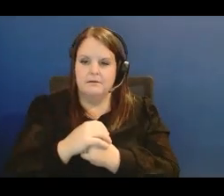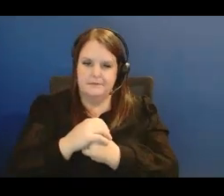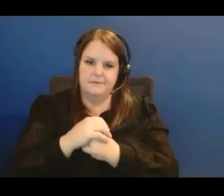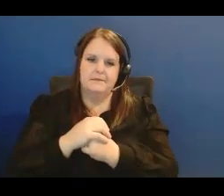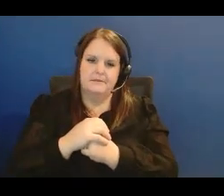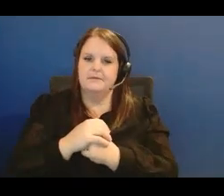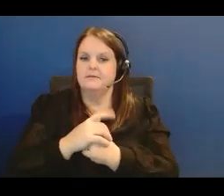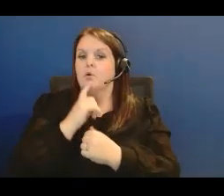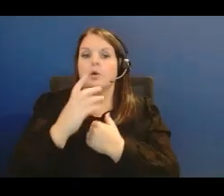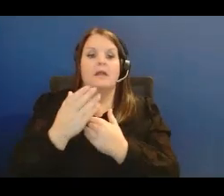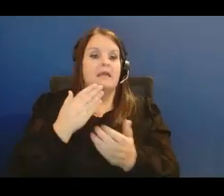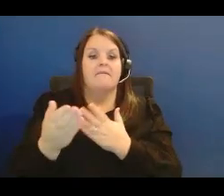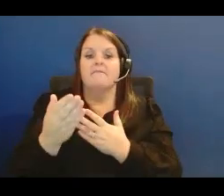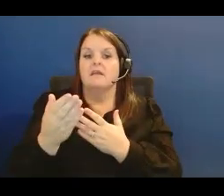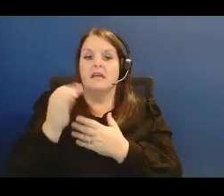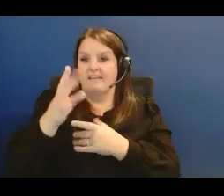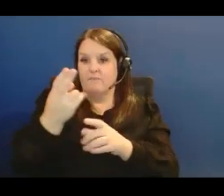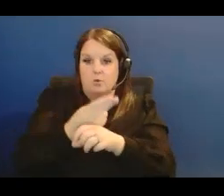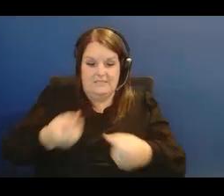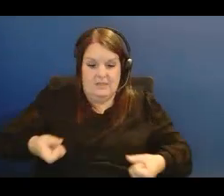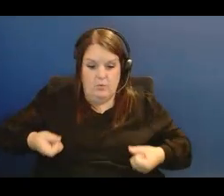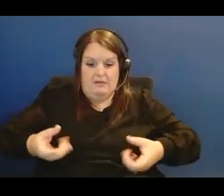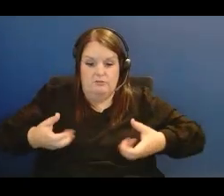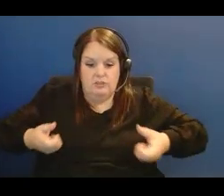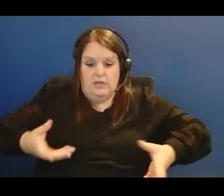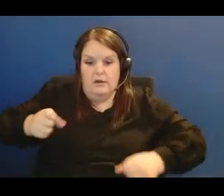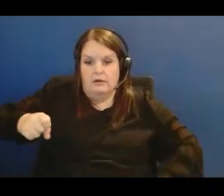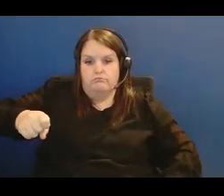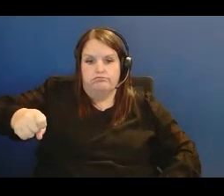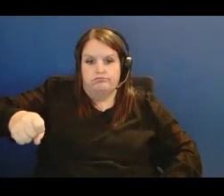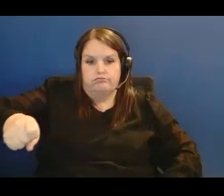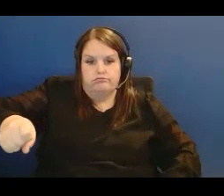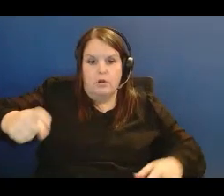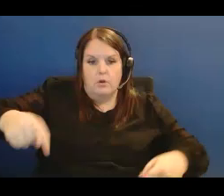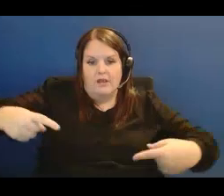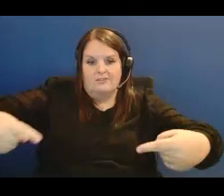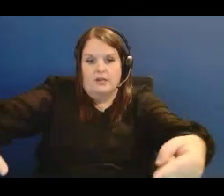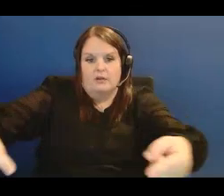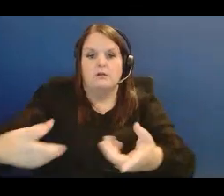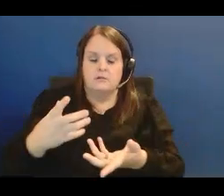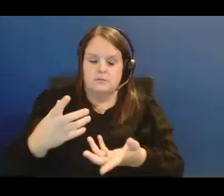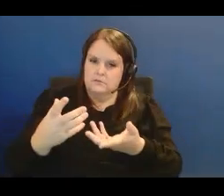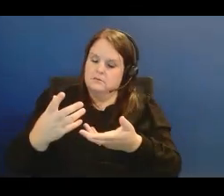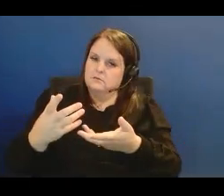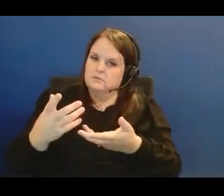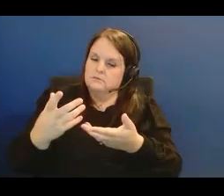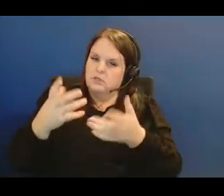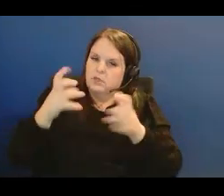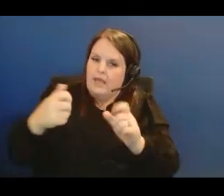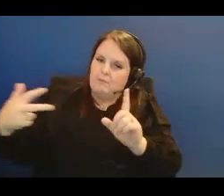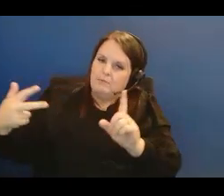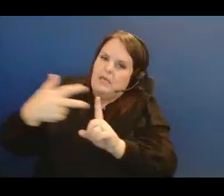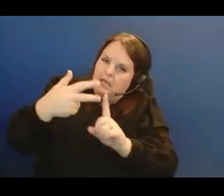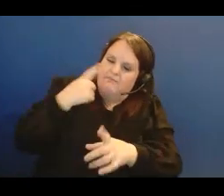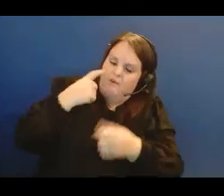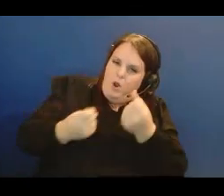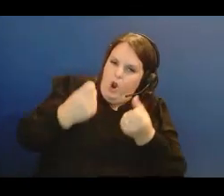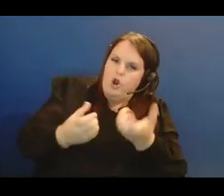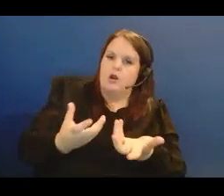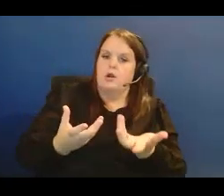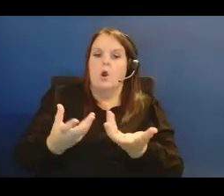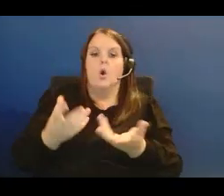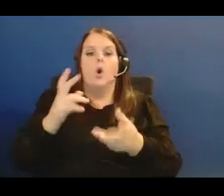or even like if you're in a wheelchair, a motorized wheelchair, things like that. So, and even like workers in work zones.